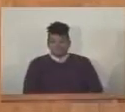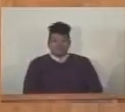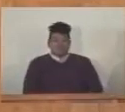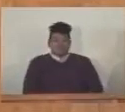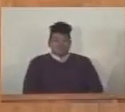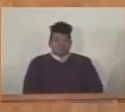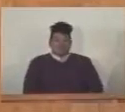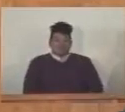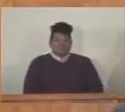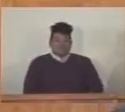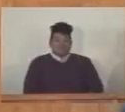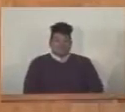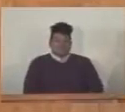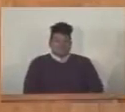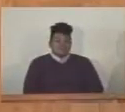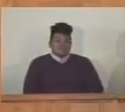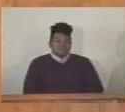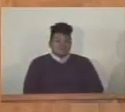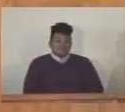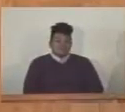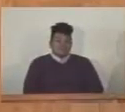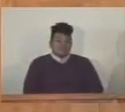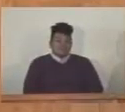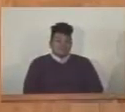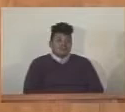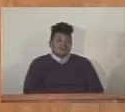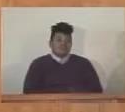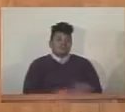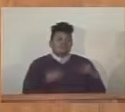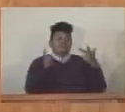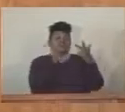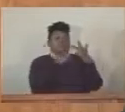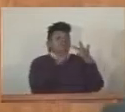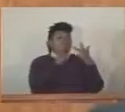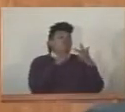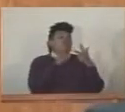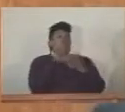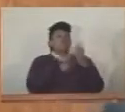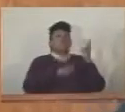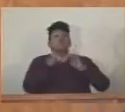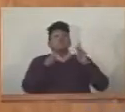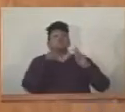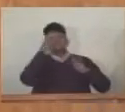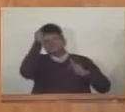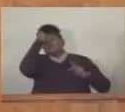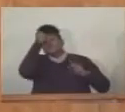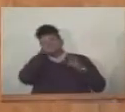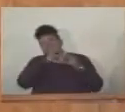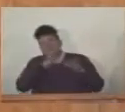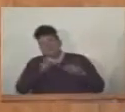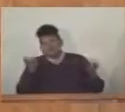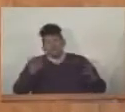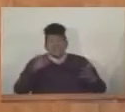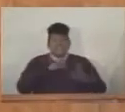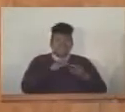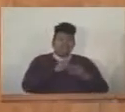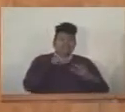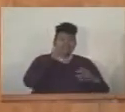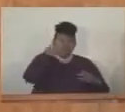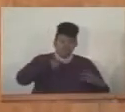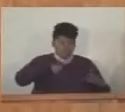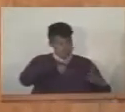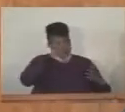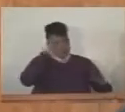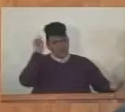3, what people are saying is an idiotic statement. It's a statement which says, we are going to amend